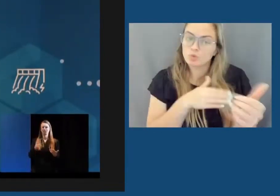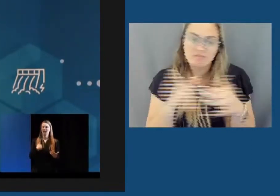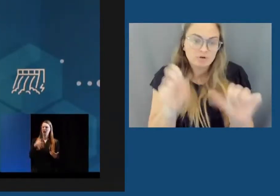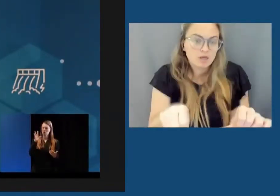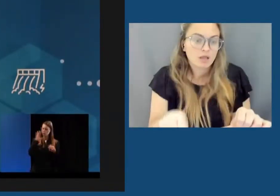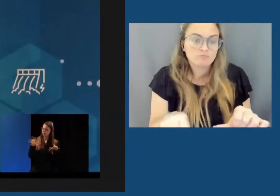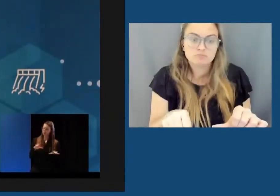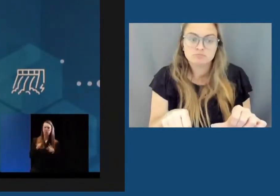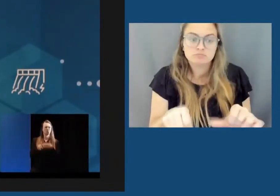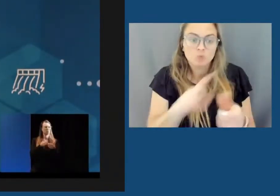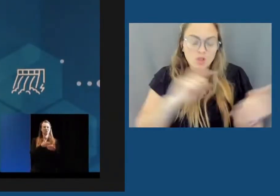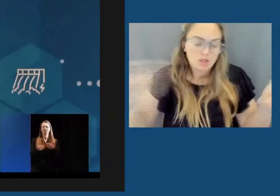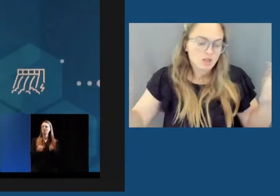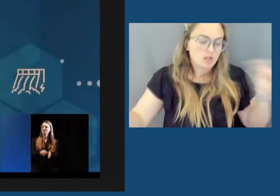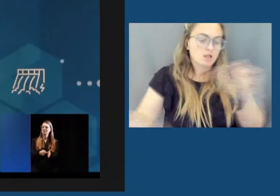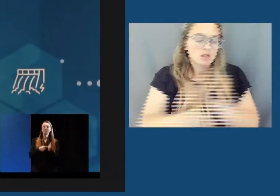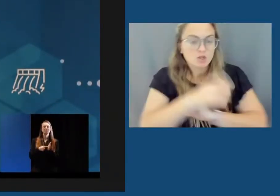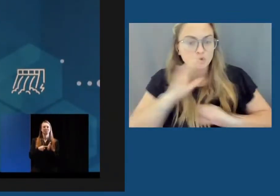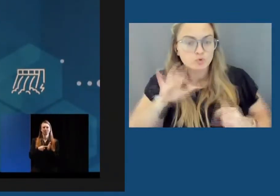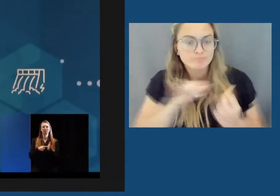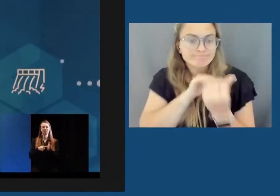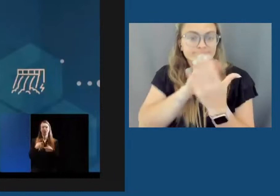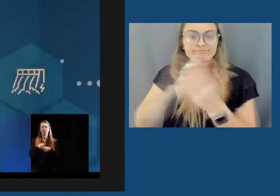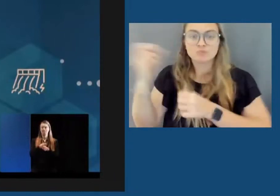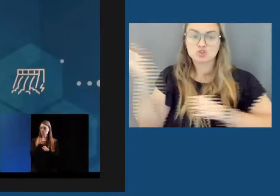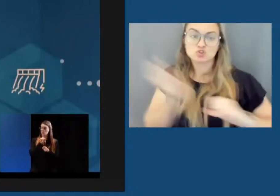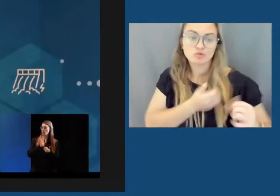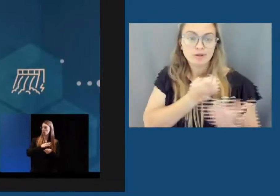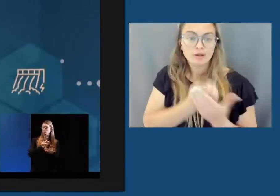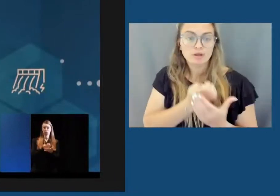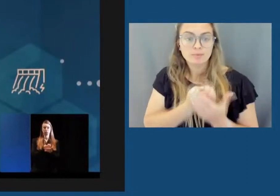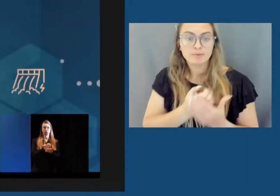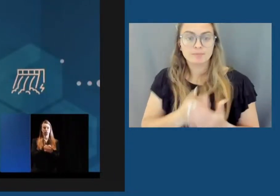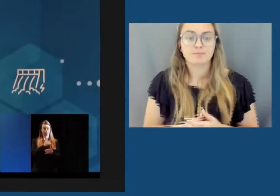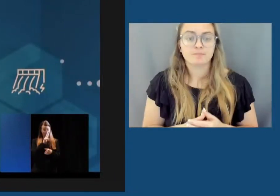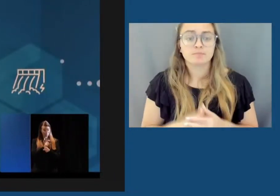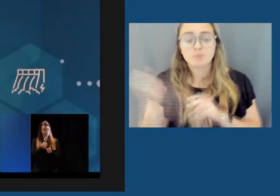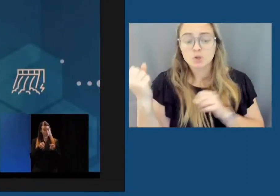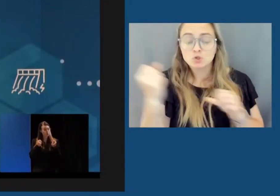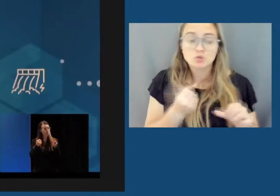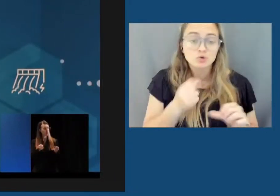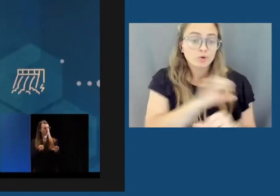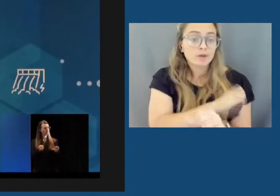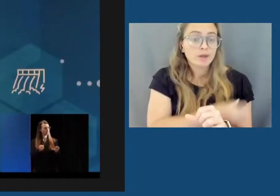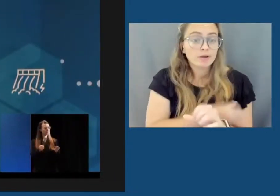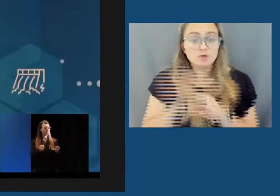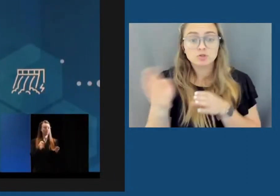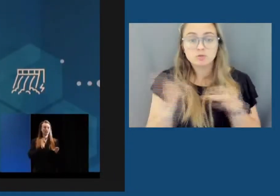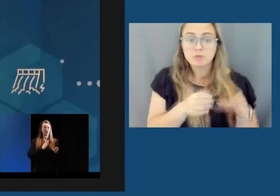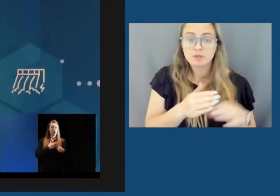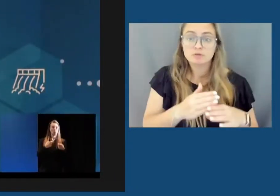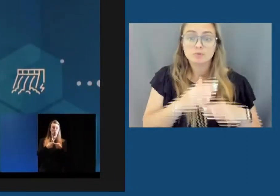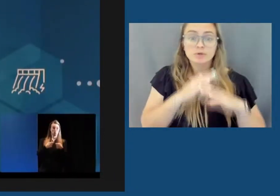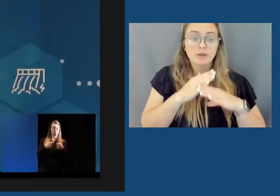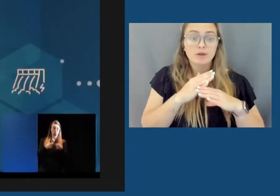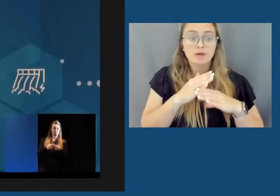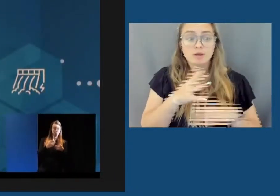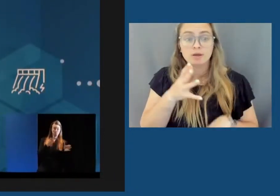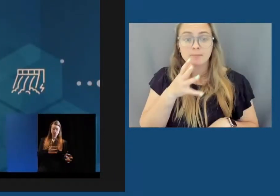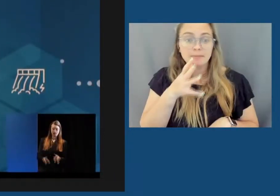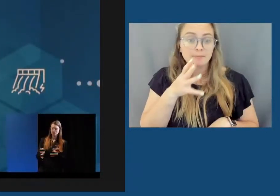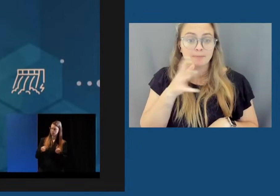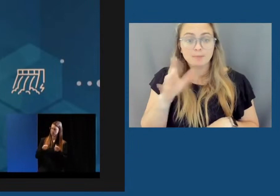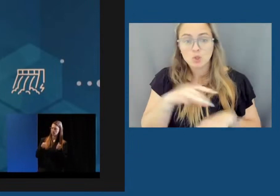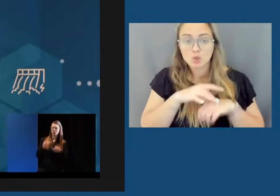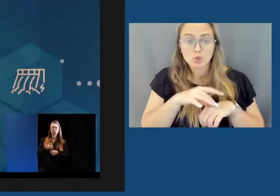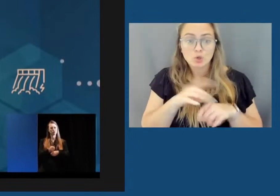move heaven and earth to make sure we have the strongest economy with the strongest energy plans that protect Mother Earth from